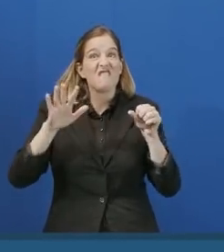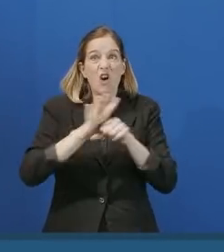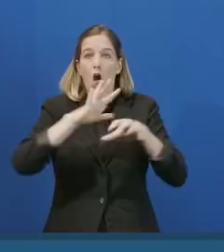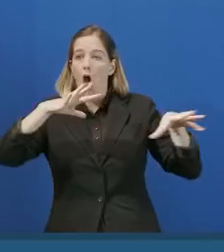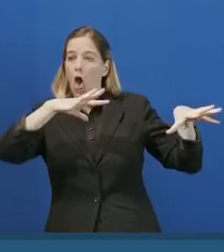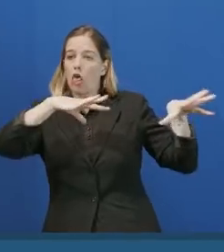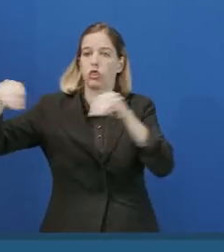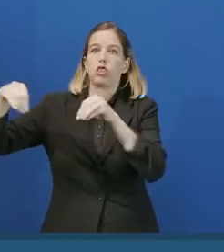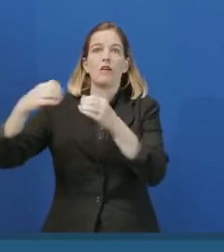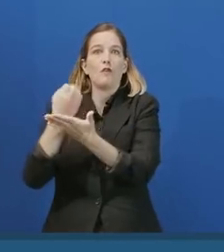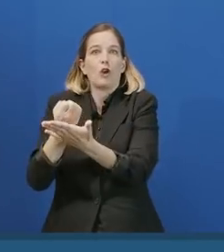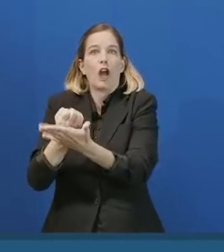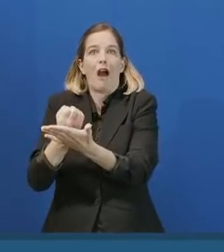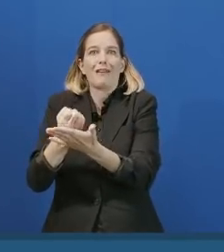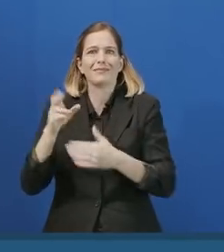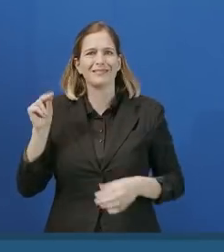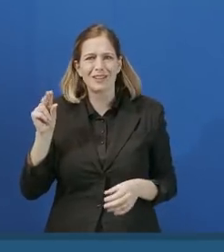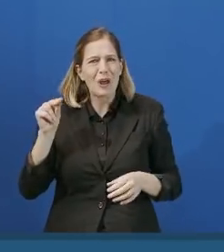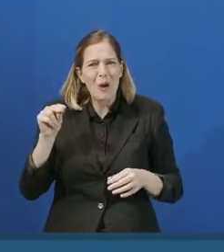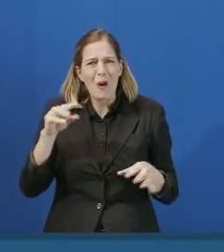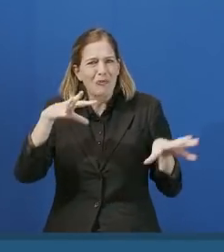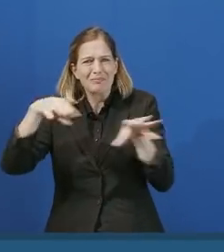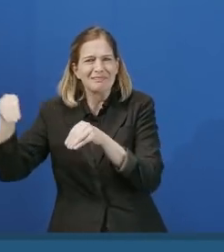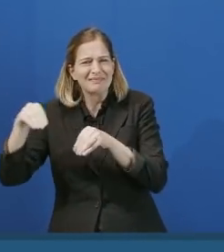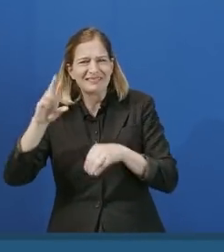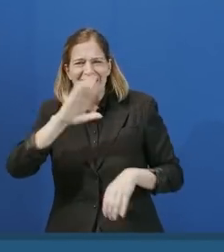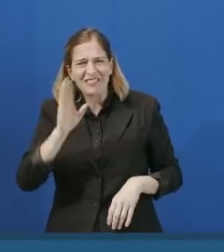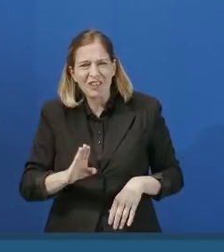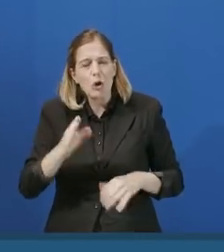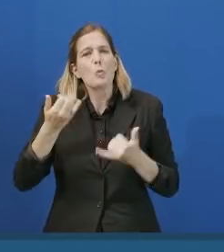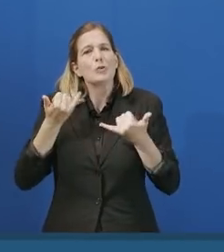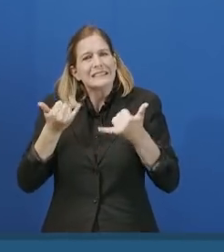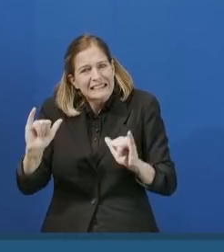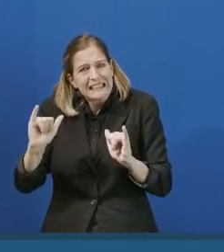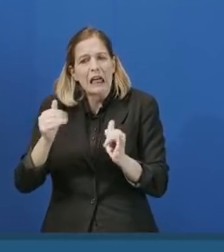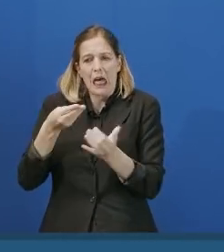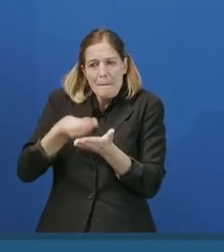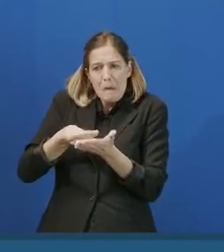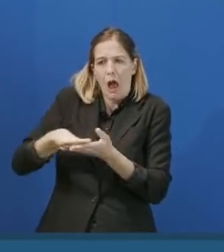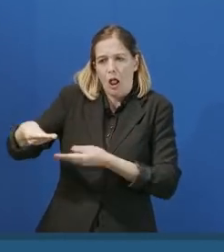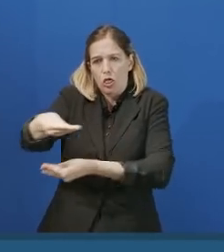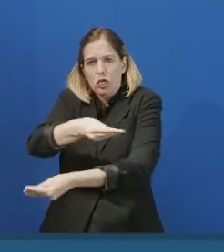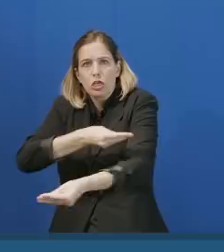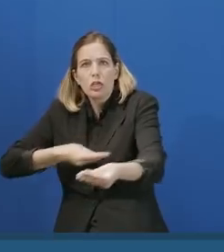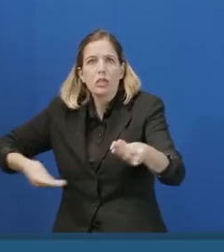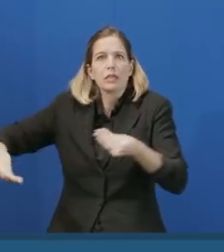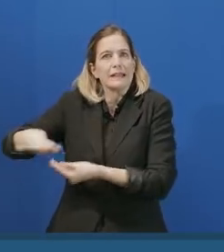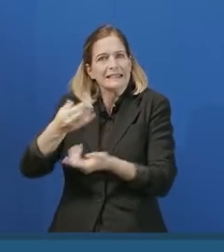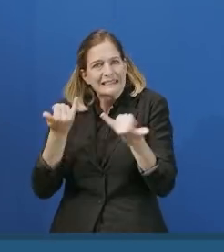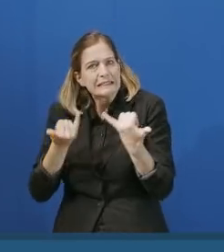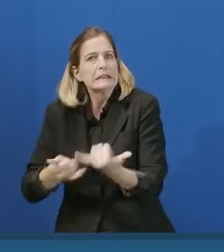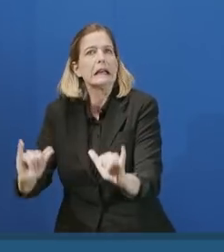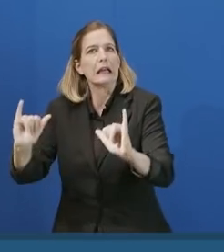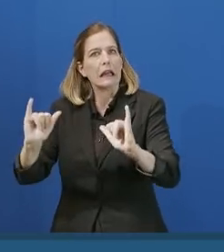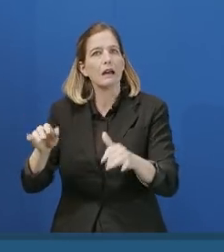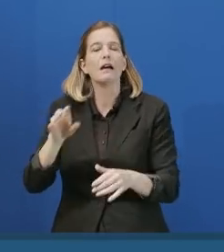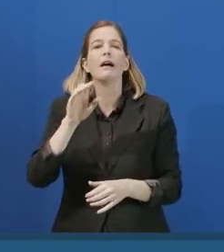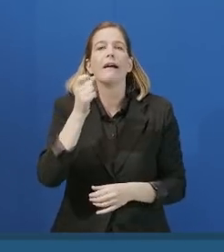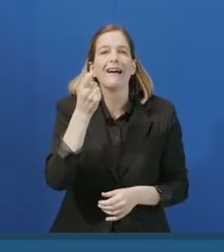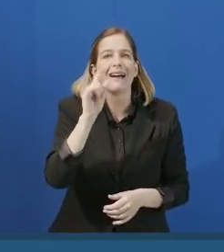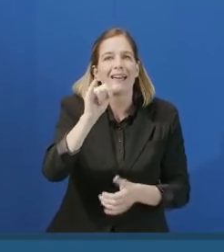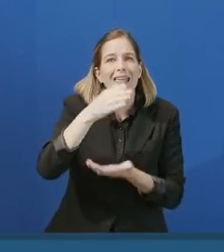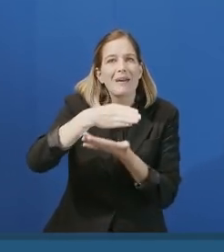some energy and revenue flowing through it. That's been part of the gradual, responsible, and